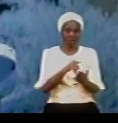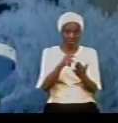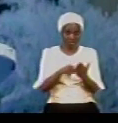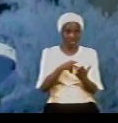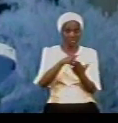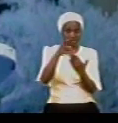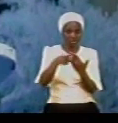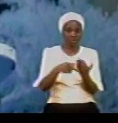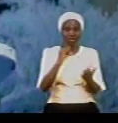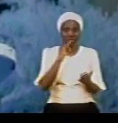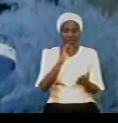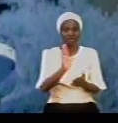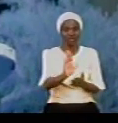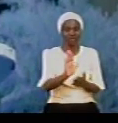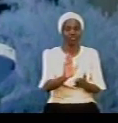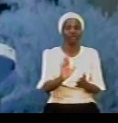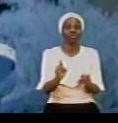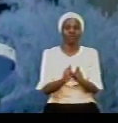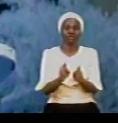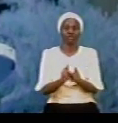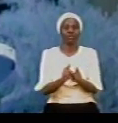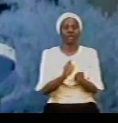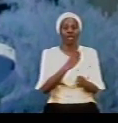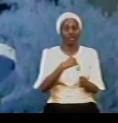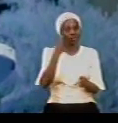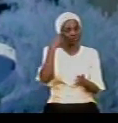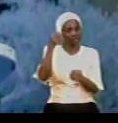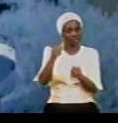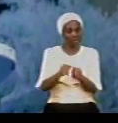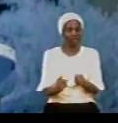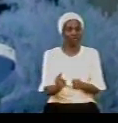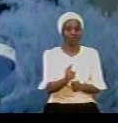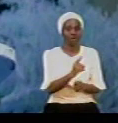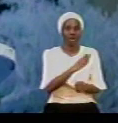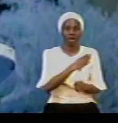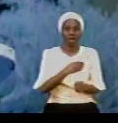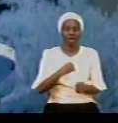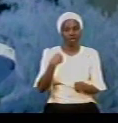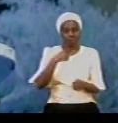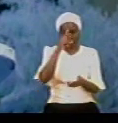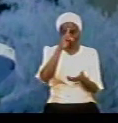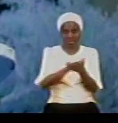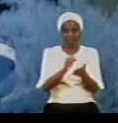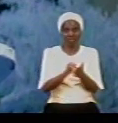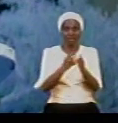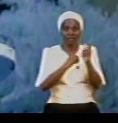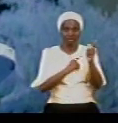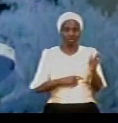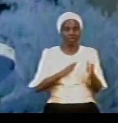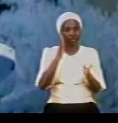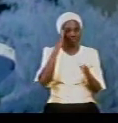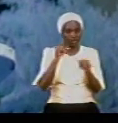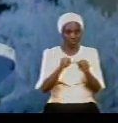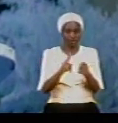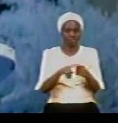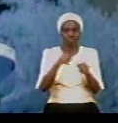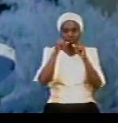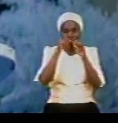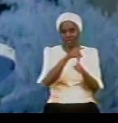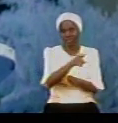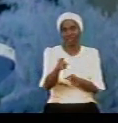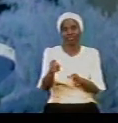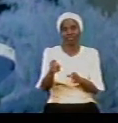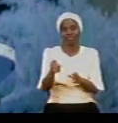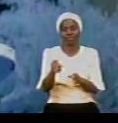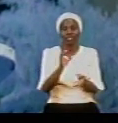believe the Lord will continue to bless you. If you are there, wherever you are, can you please wave your hand at me?